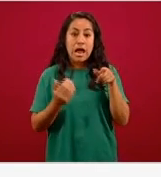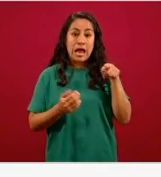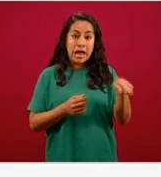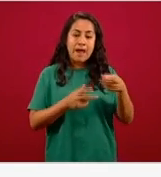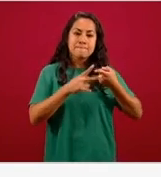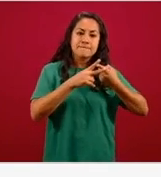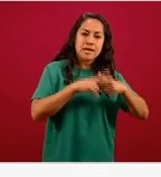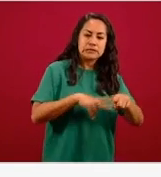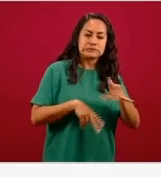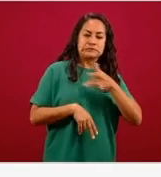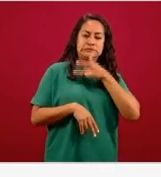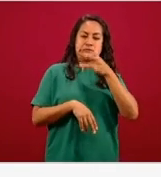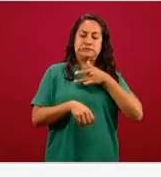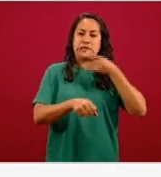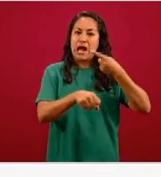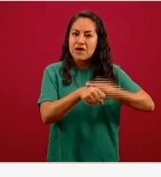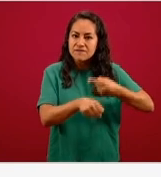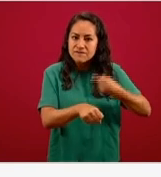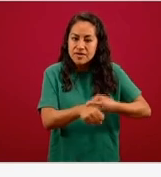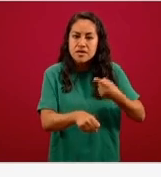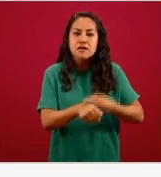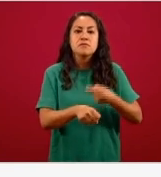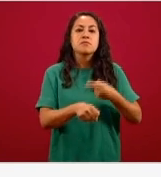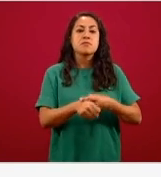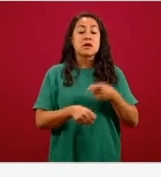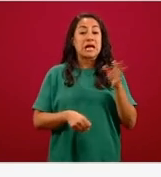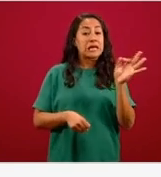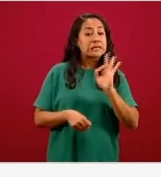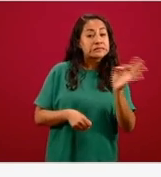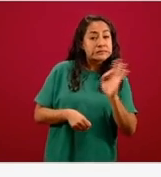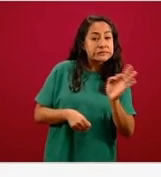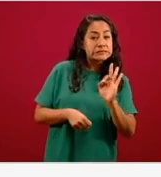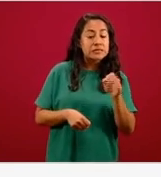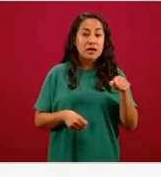the latter appear in yellow.